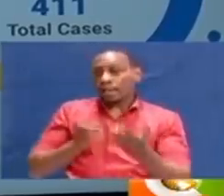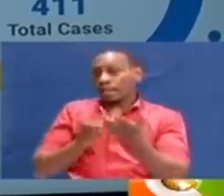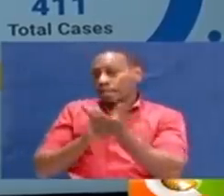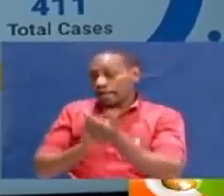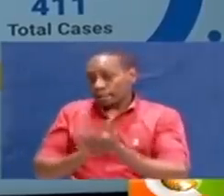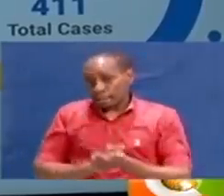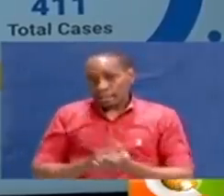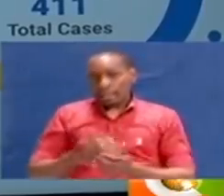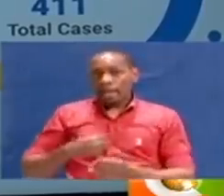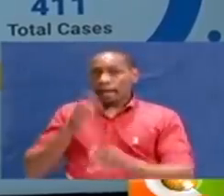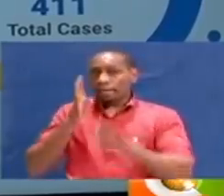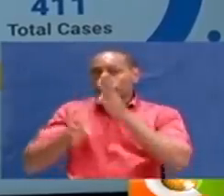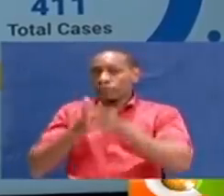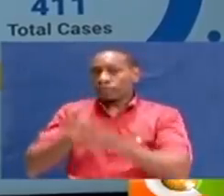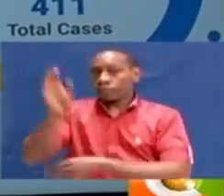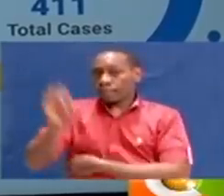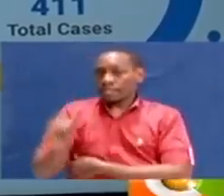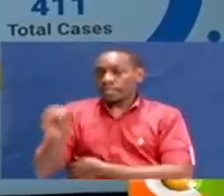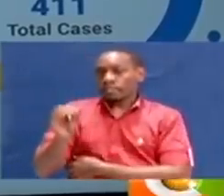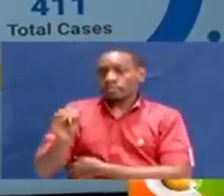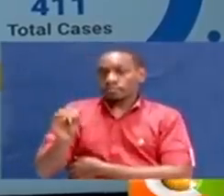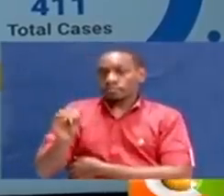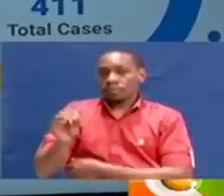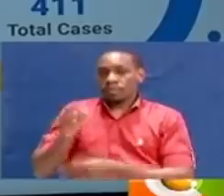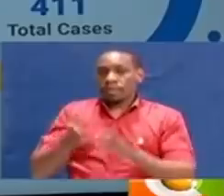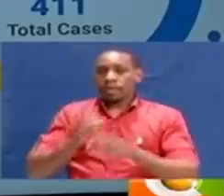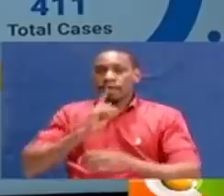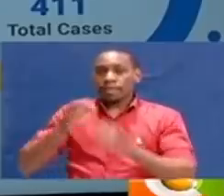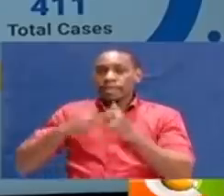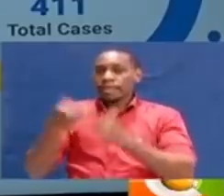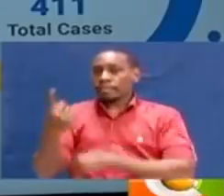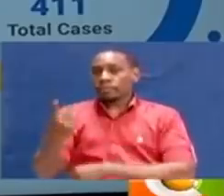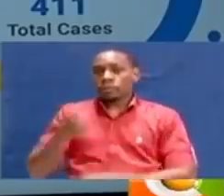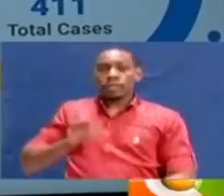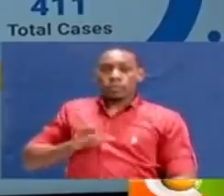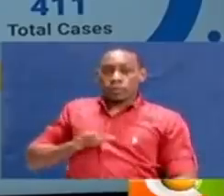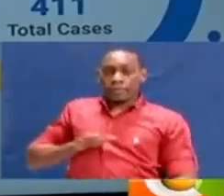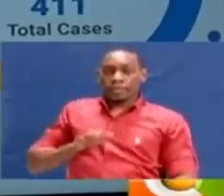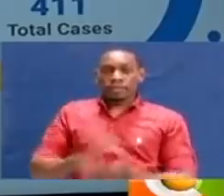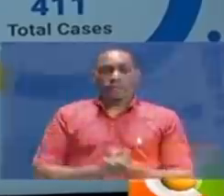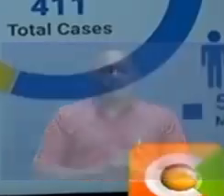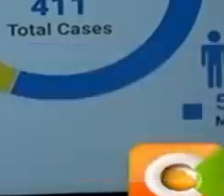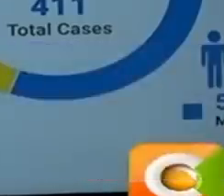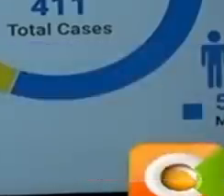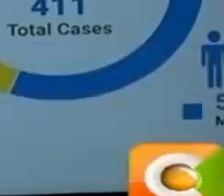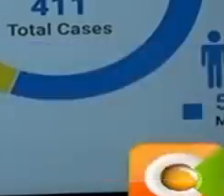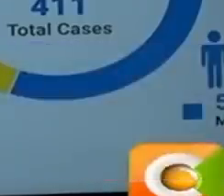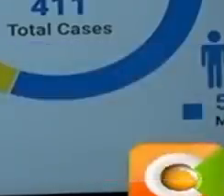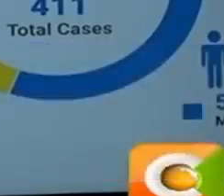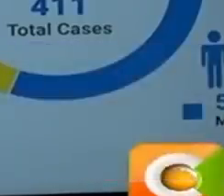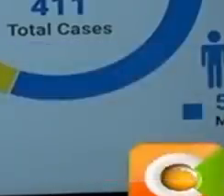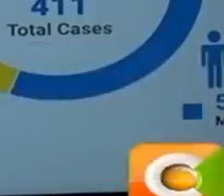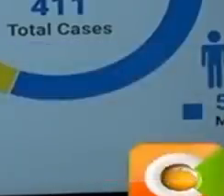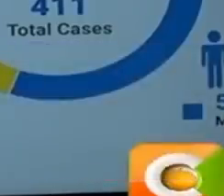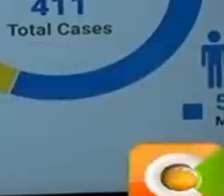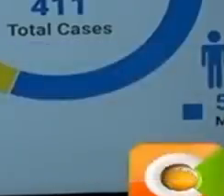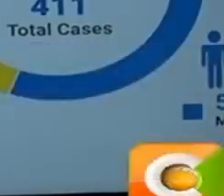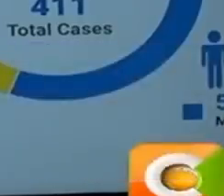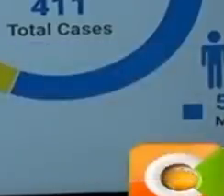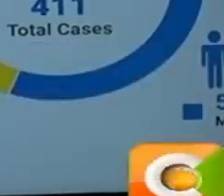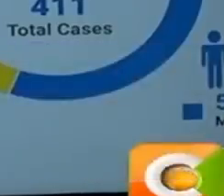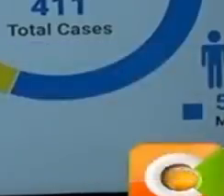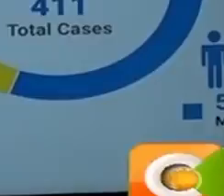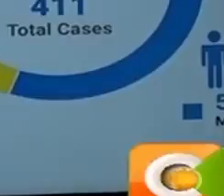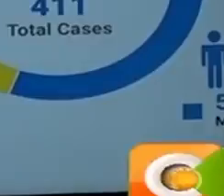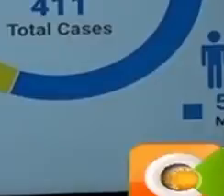got a 44%, or 181 of them being female, and the blue, which is the bigger